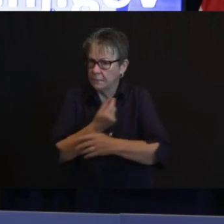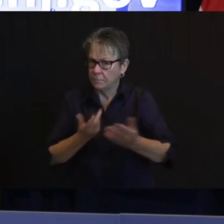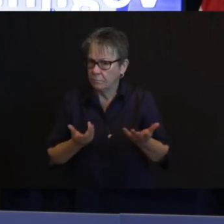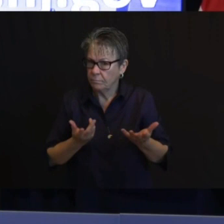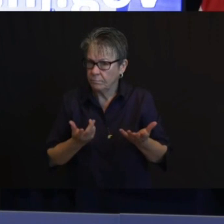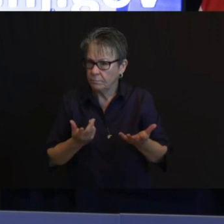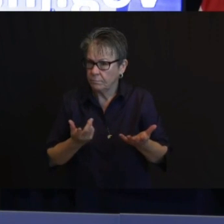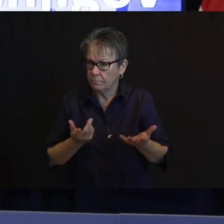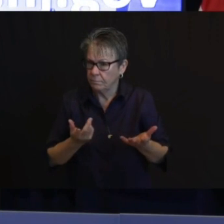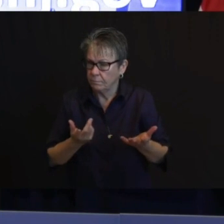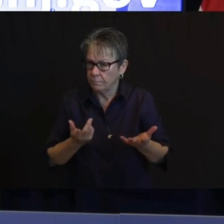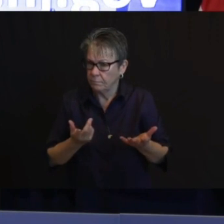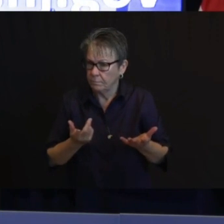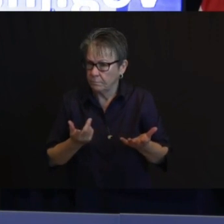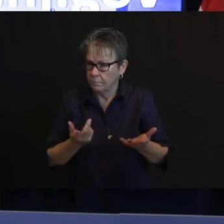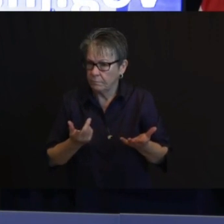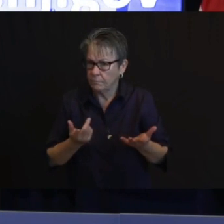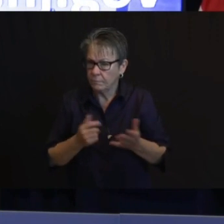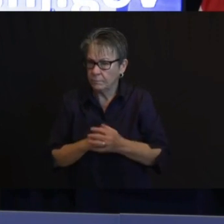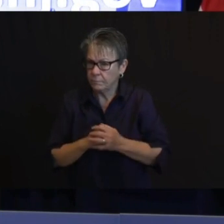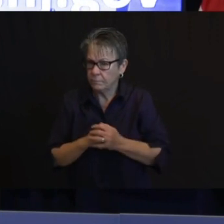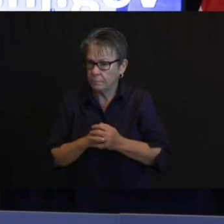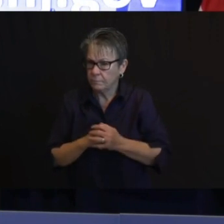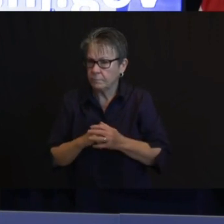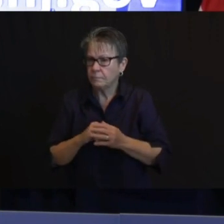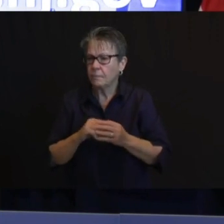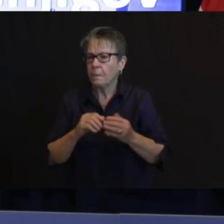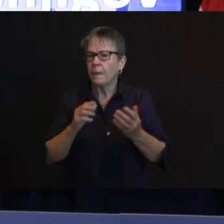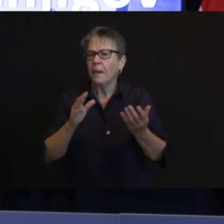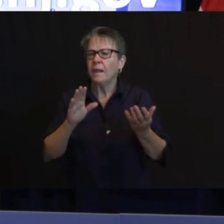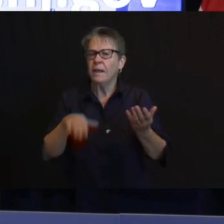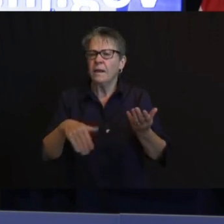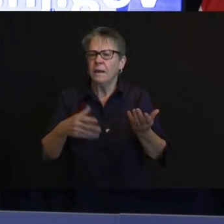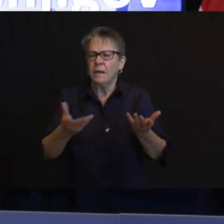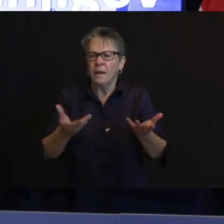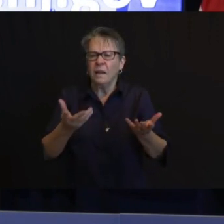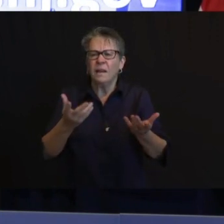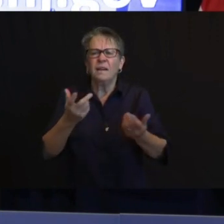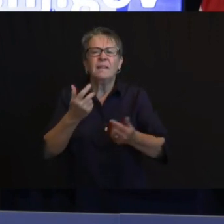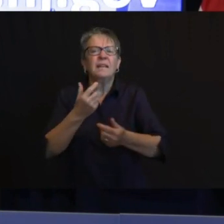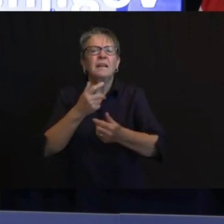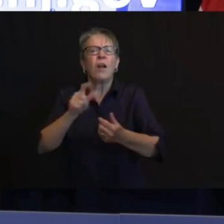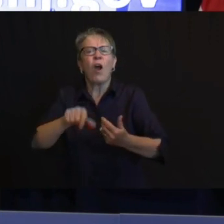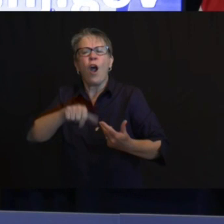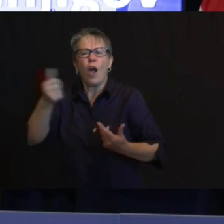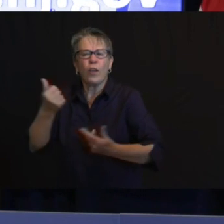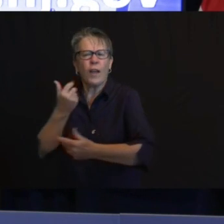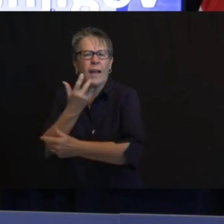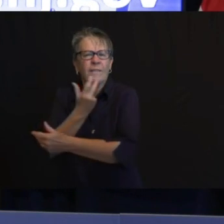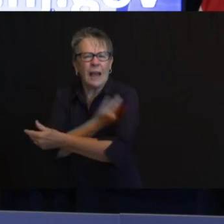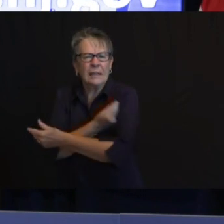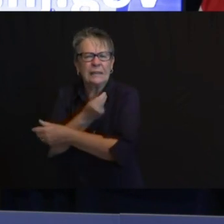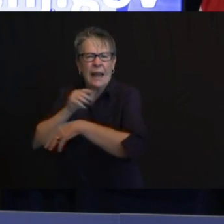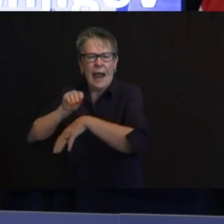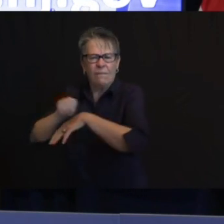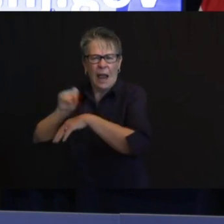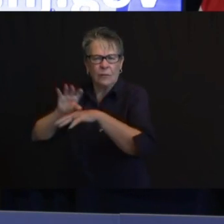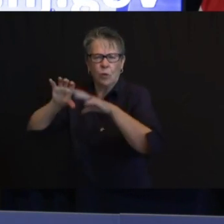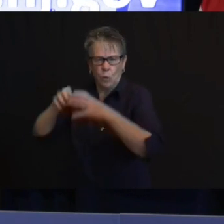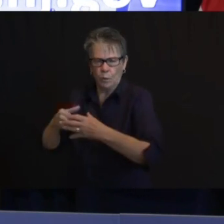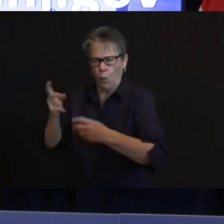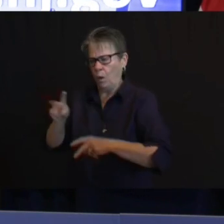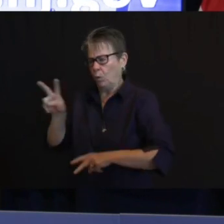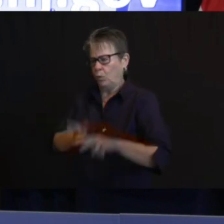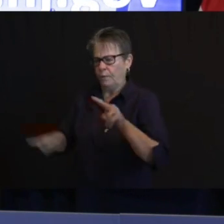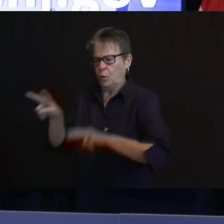one, the other one, the vaccine, another vaccine advisory group. And it is not